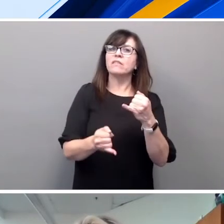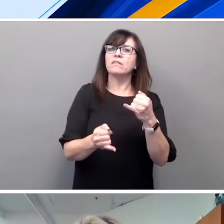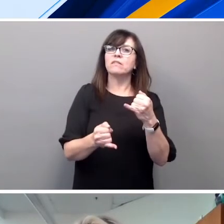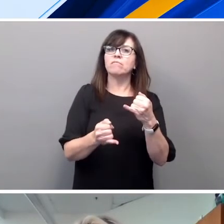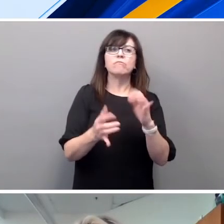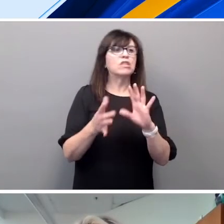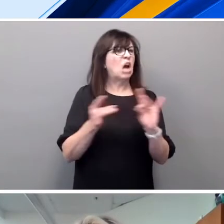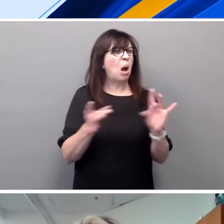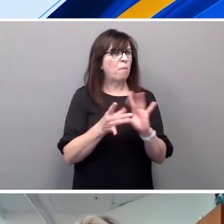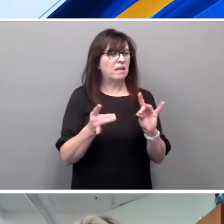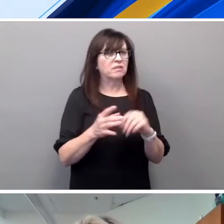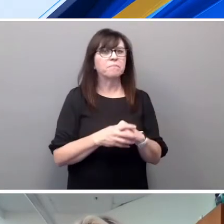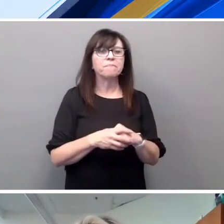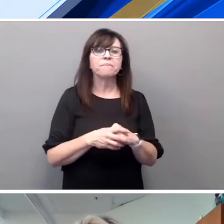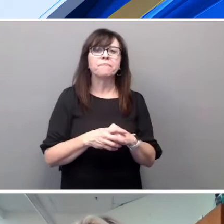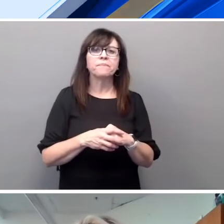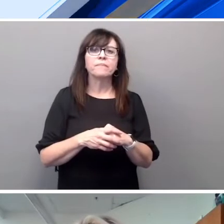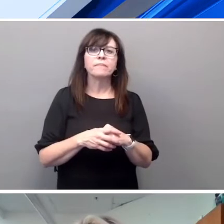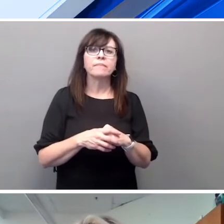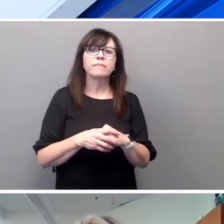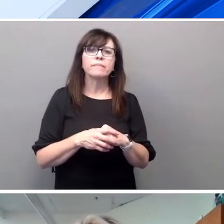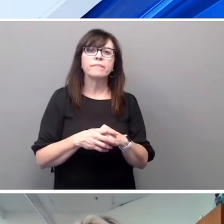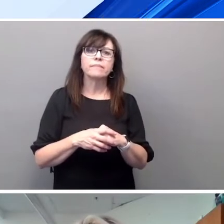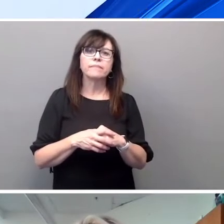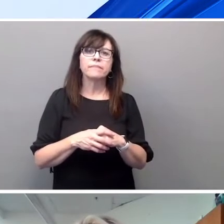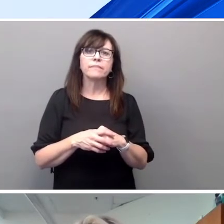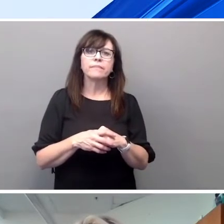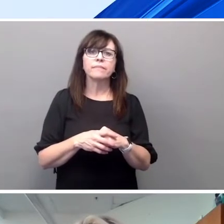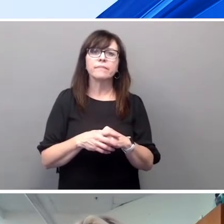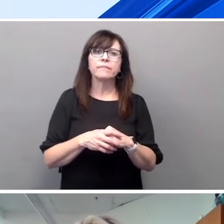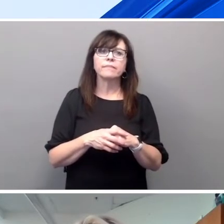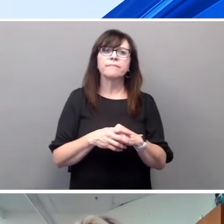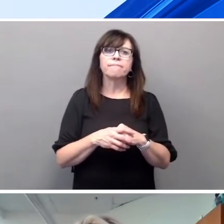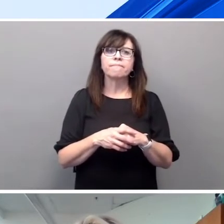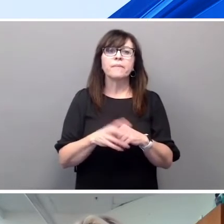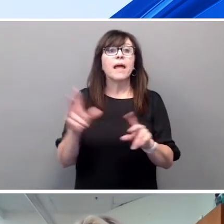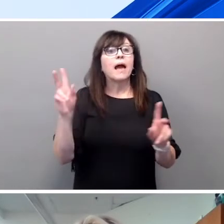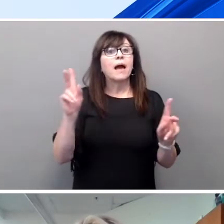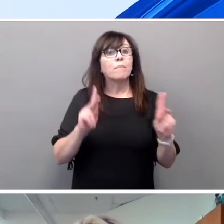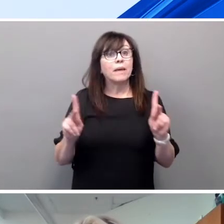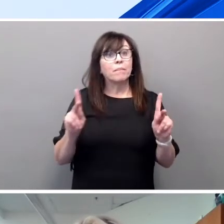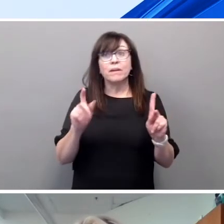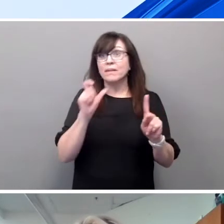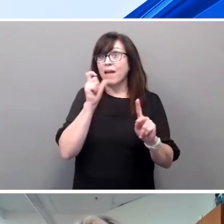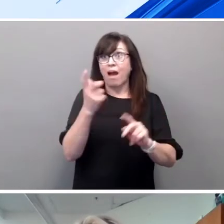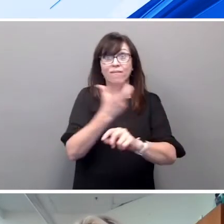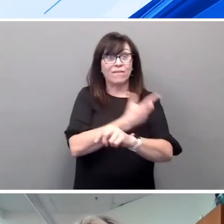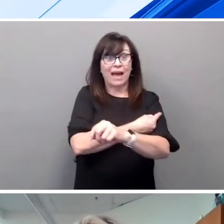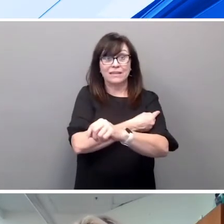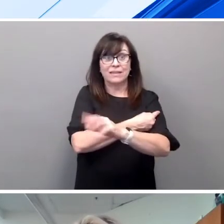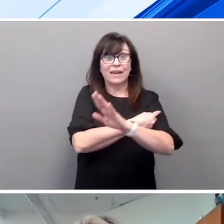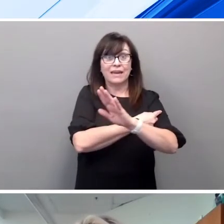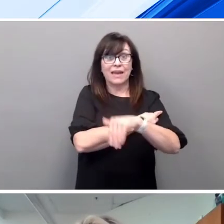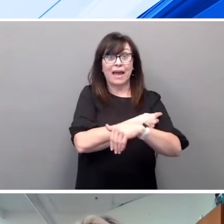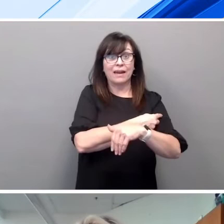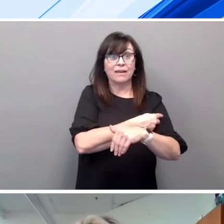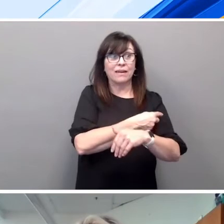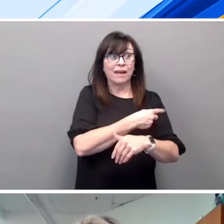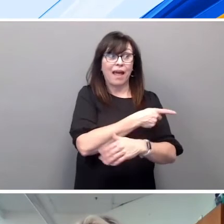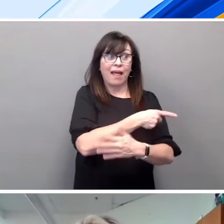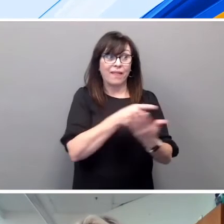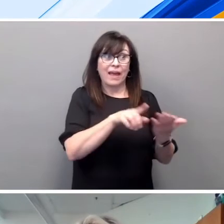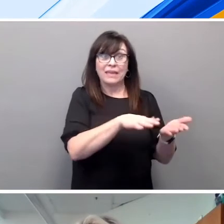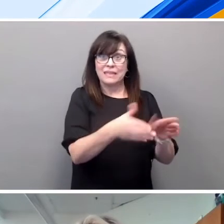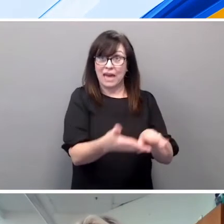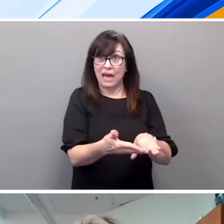comment really is that people, unvaccinated people who die of